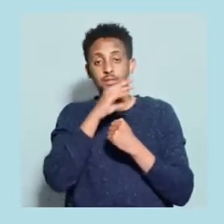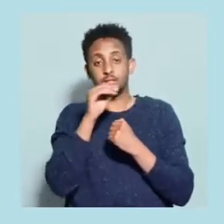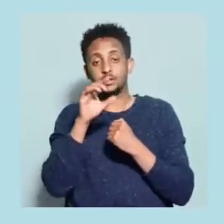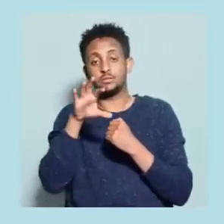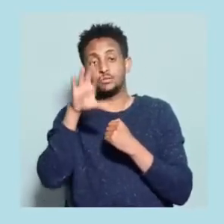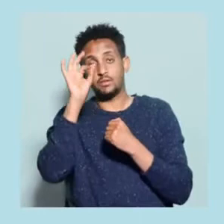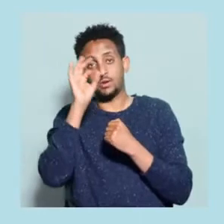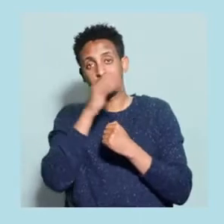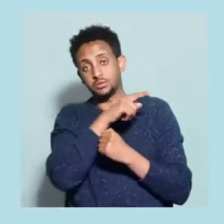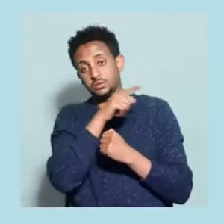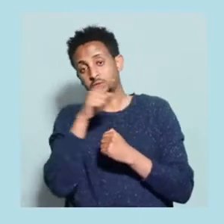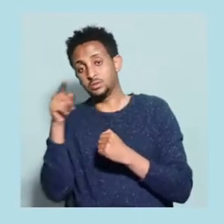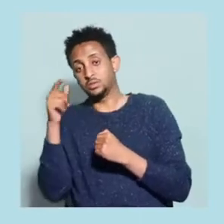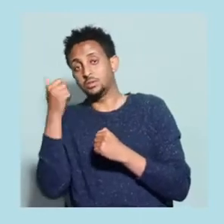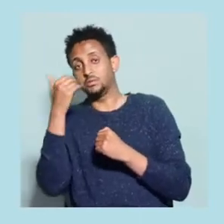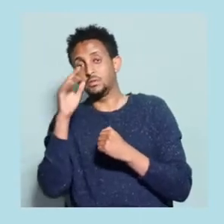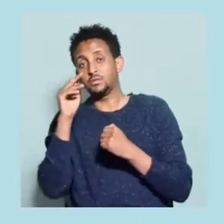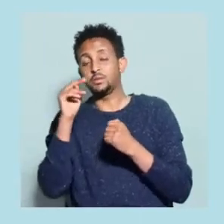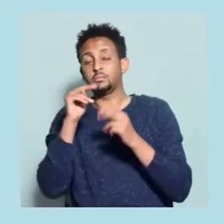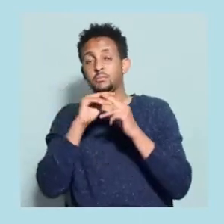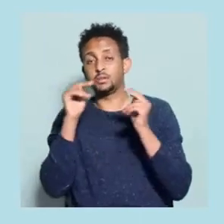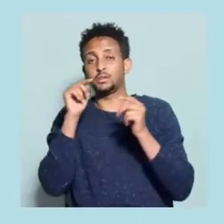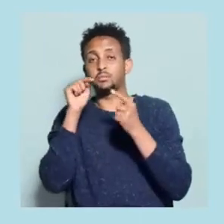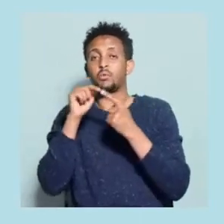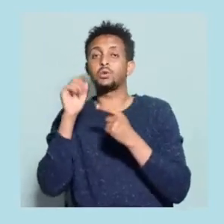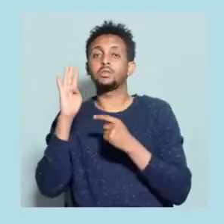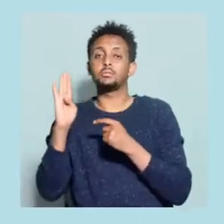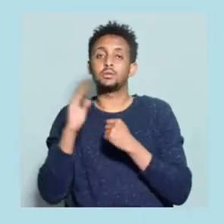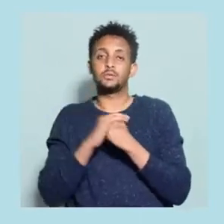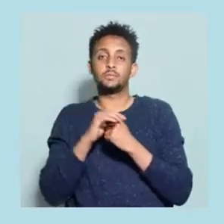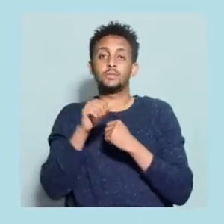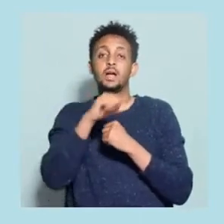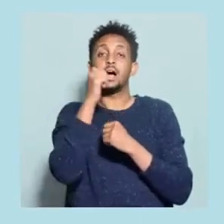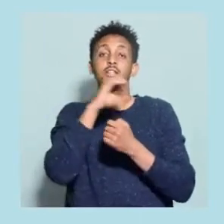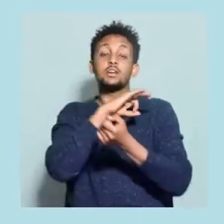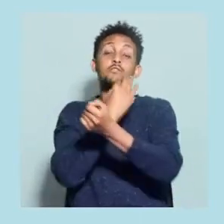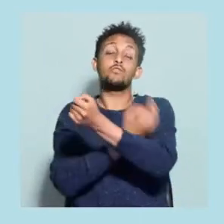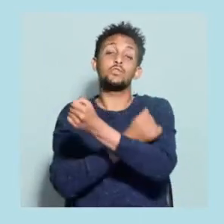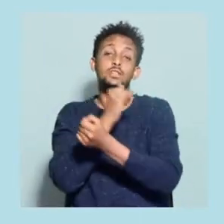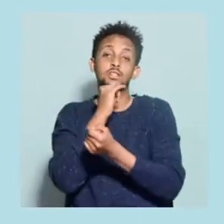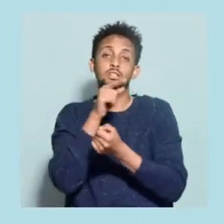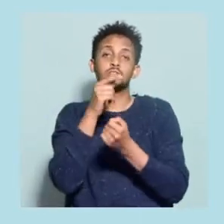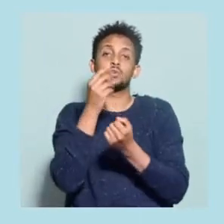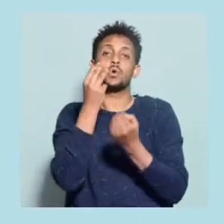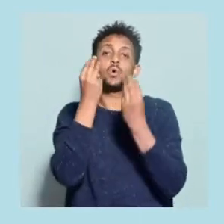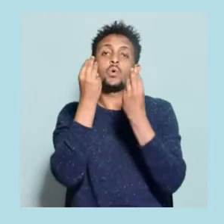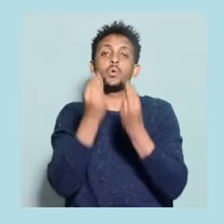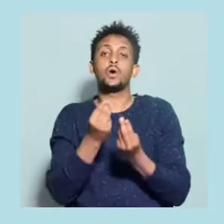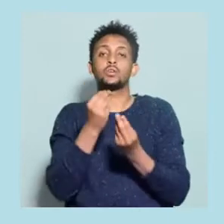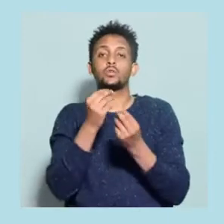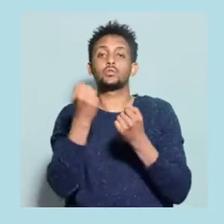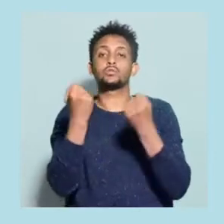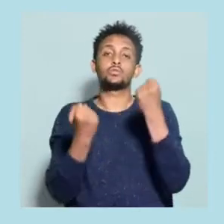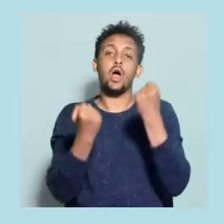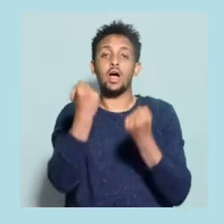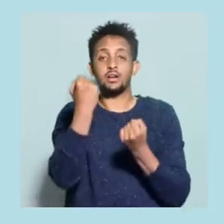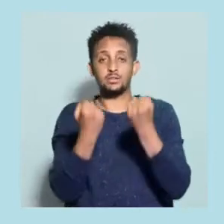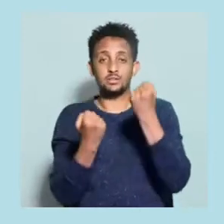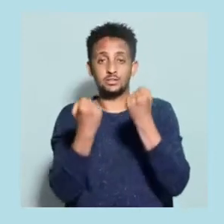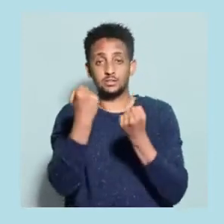it's found at 50 meter from point B. The other force is there is a weight of the truck,